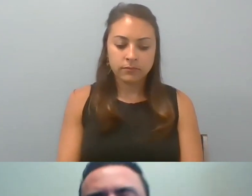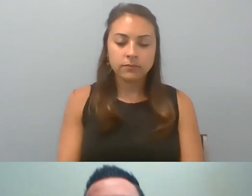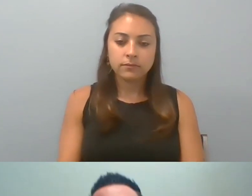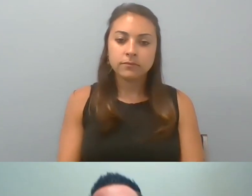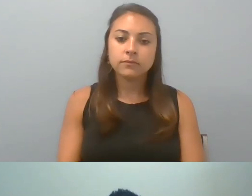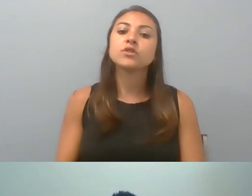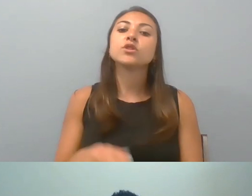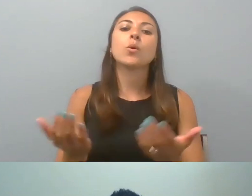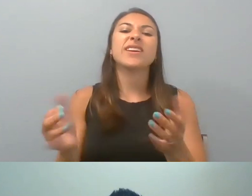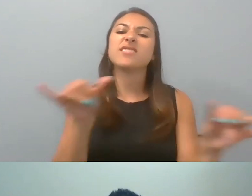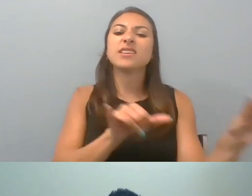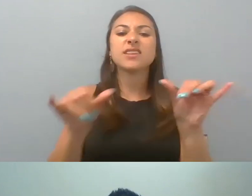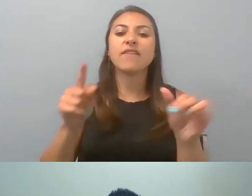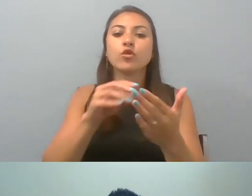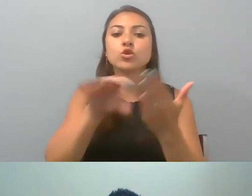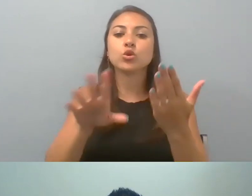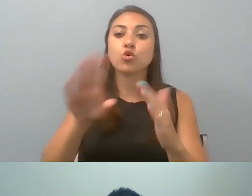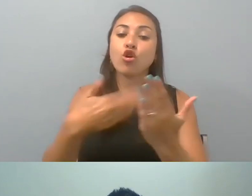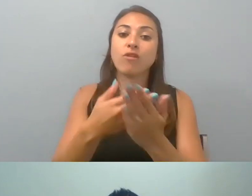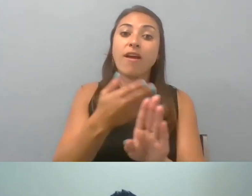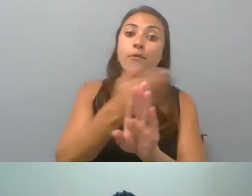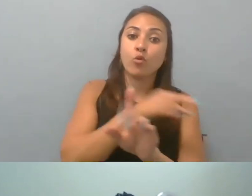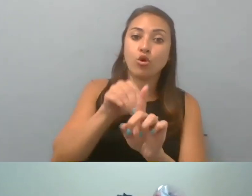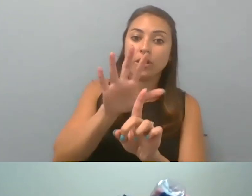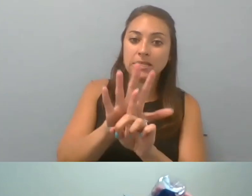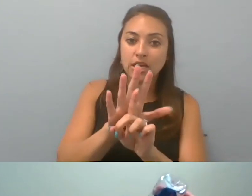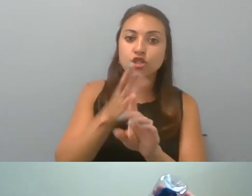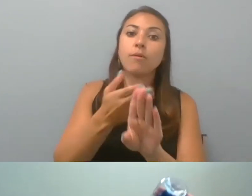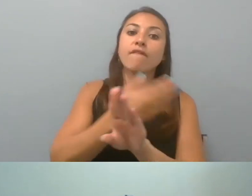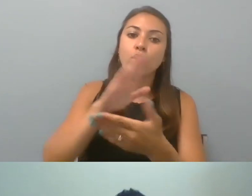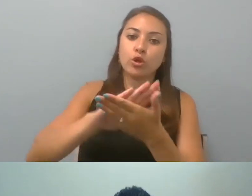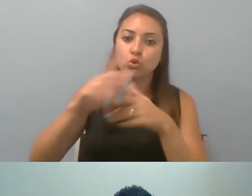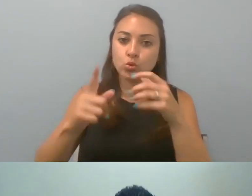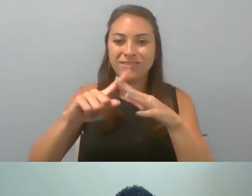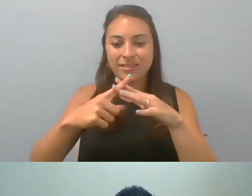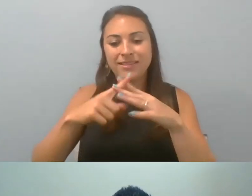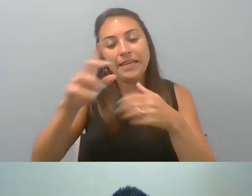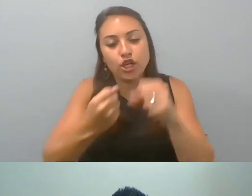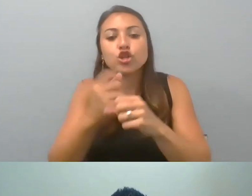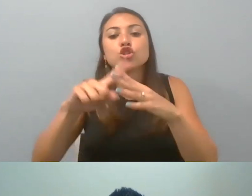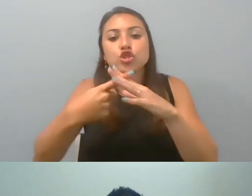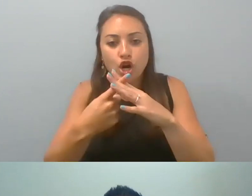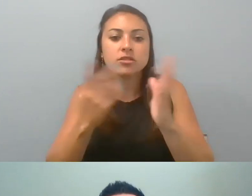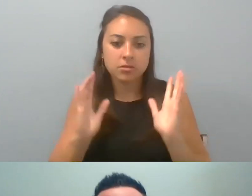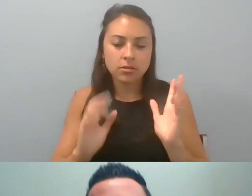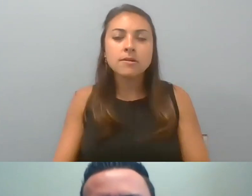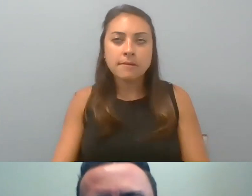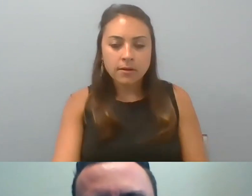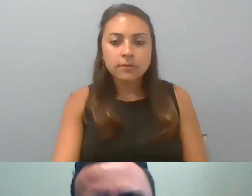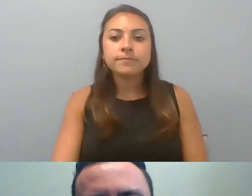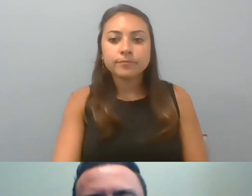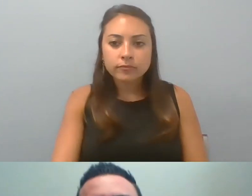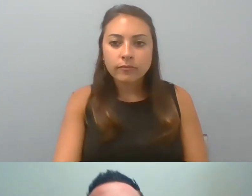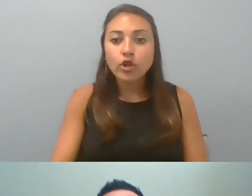here before orientation or before the academic year begins, there are rare occasions when the dining halls